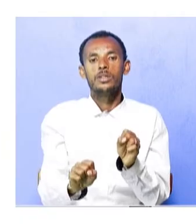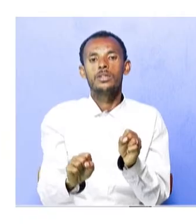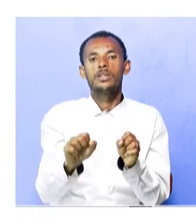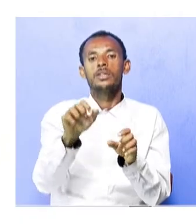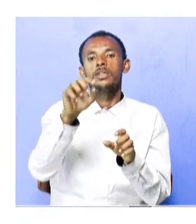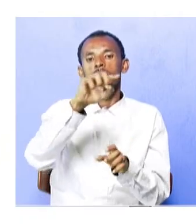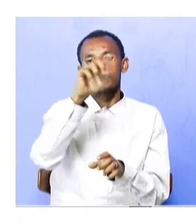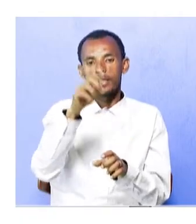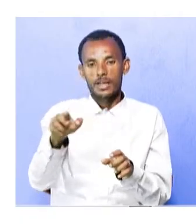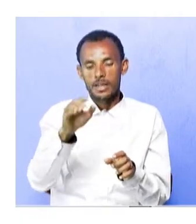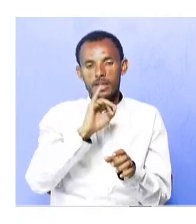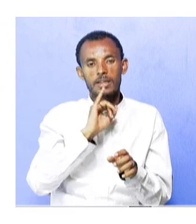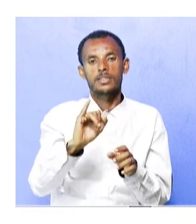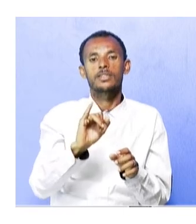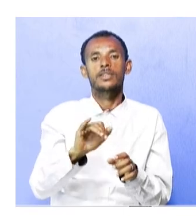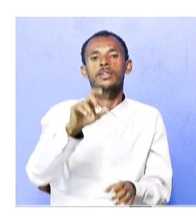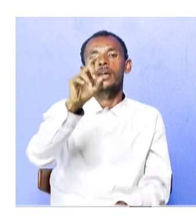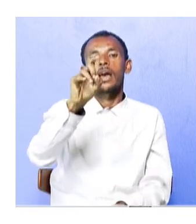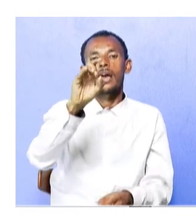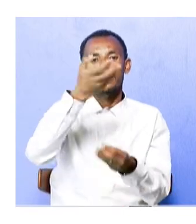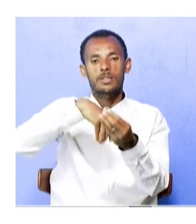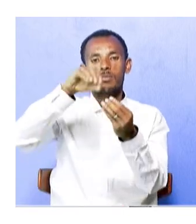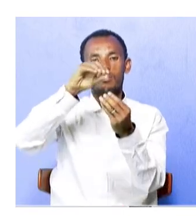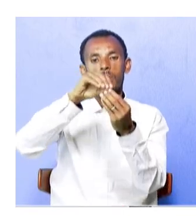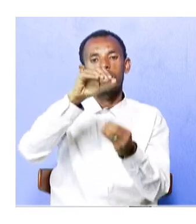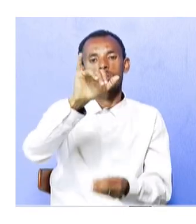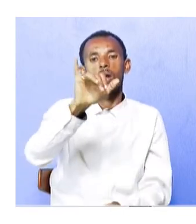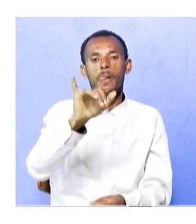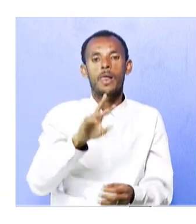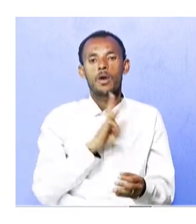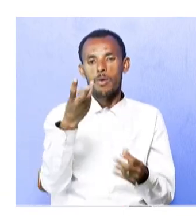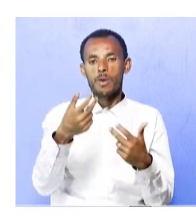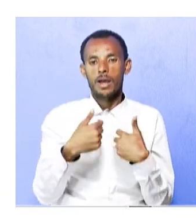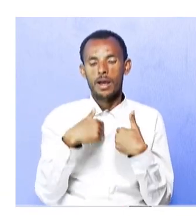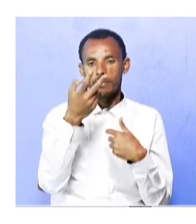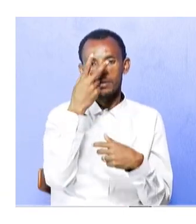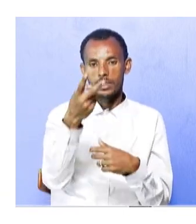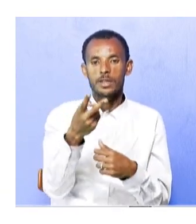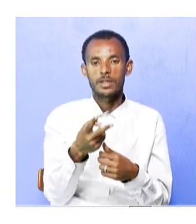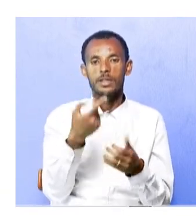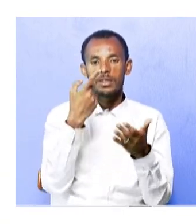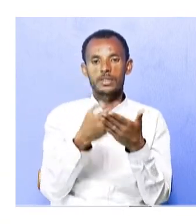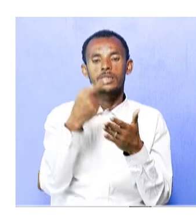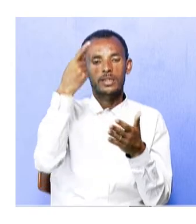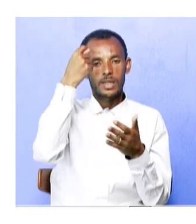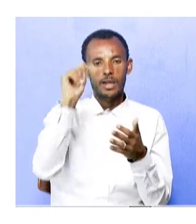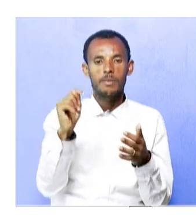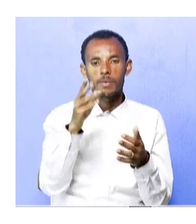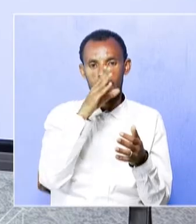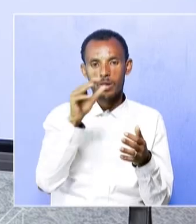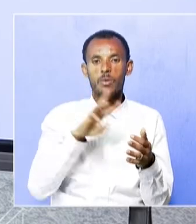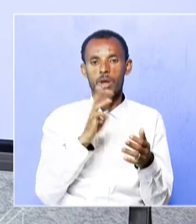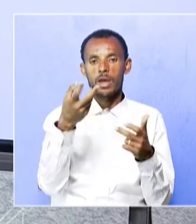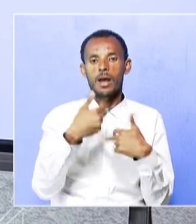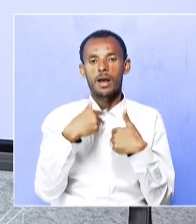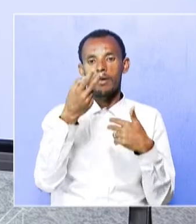z is x plus y, okay? We have seen this theorem and we have seen